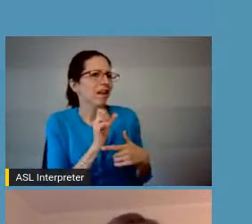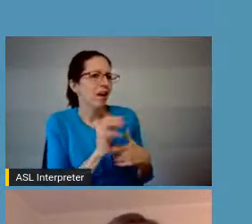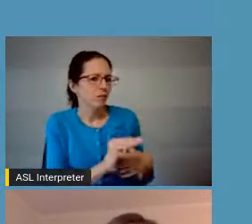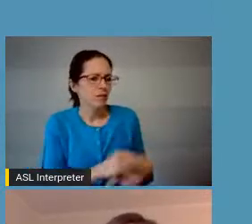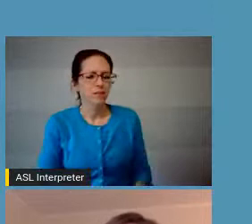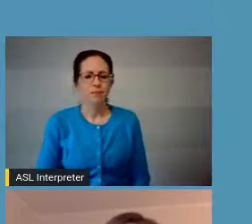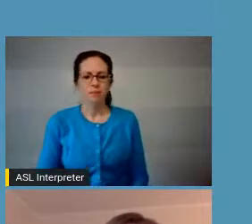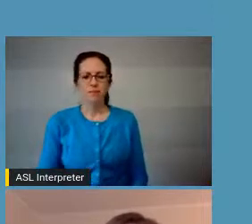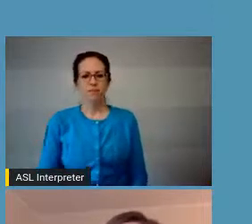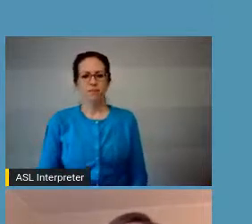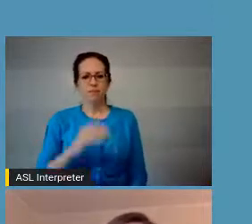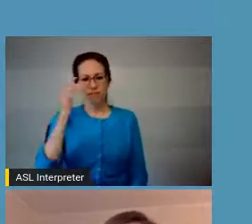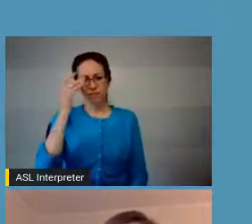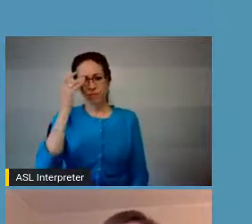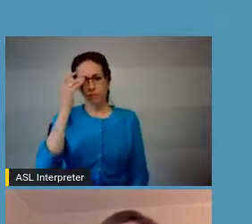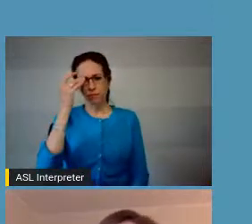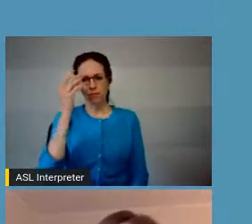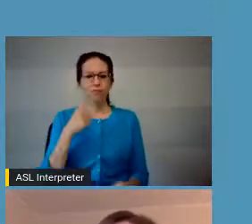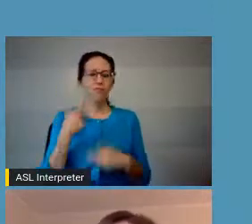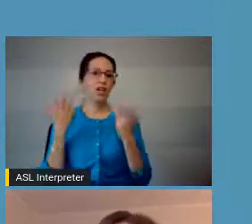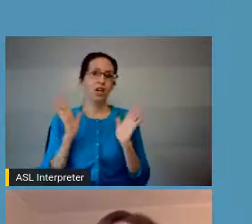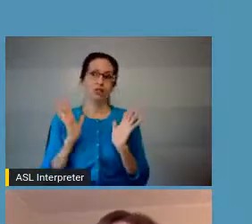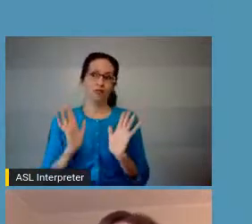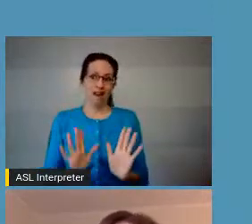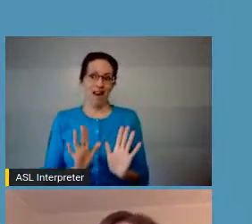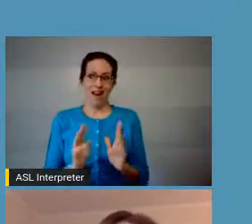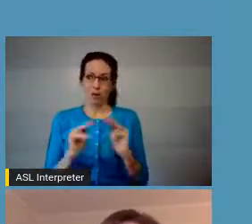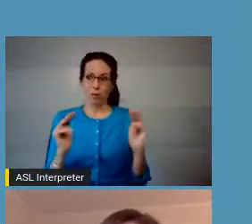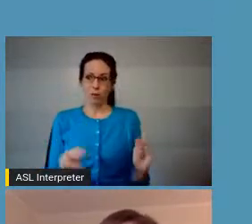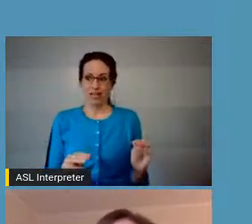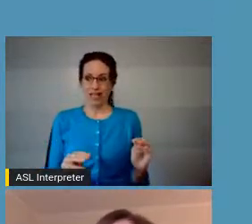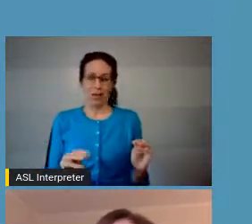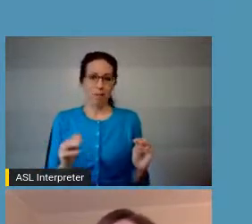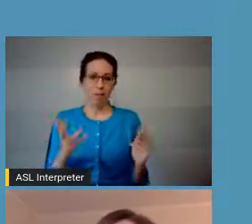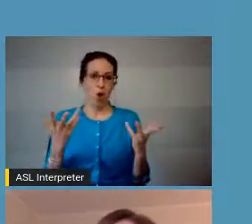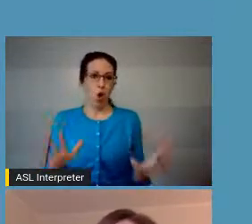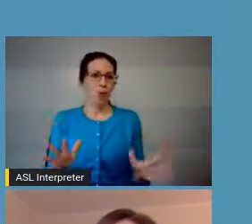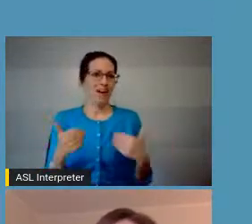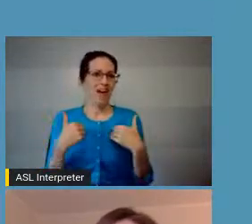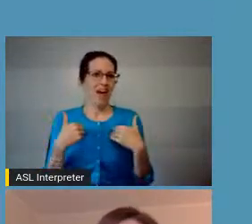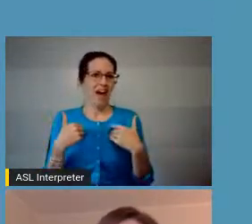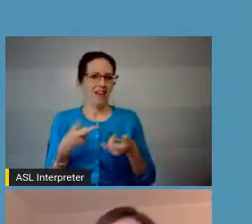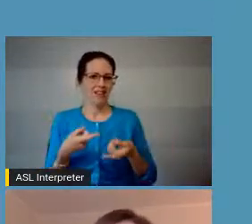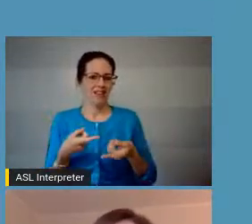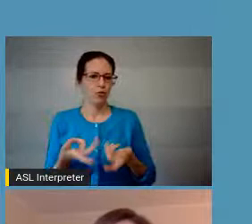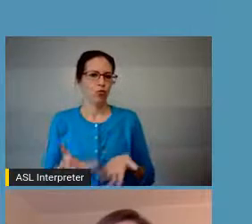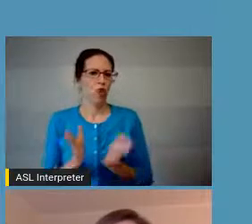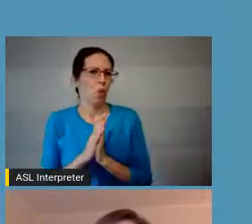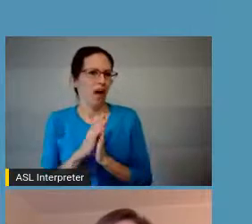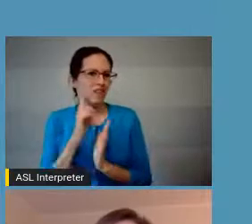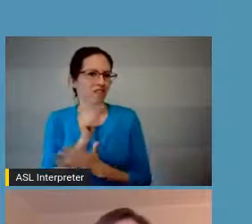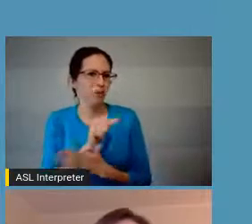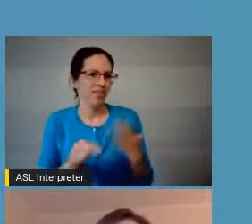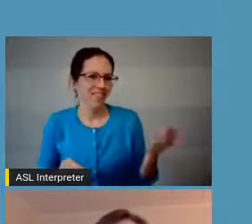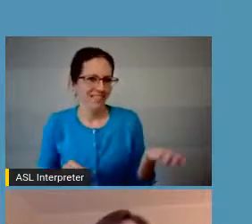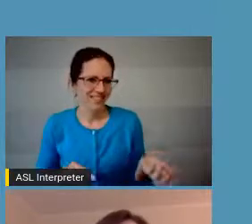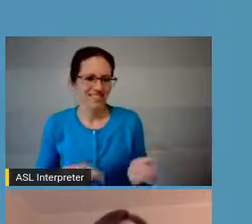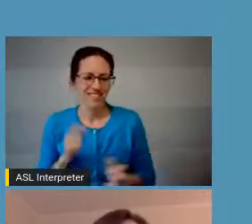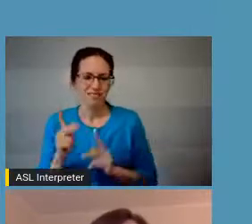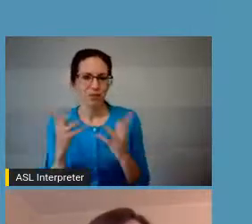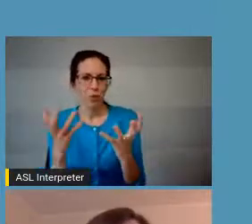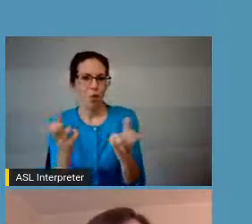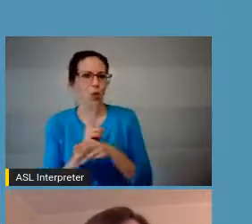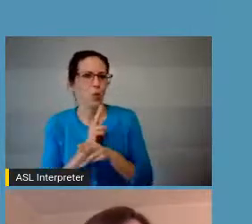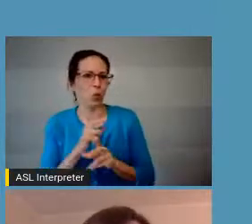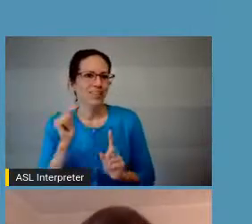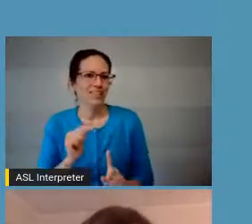It's kind of great that the museum has acquired a collection that has proven itself as an existing revenue